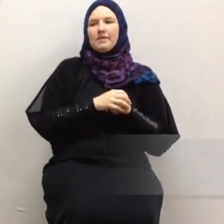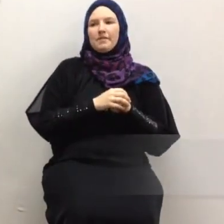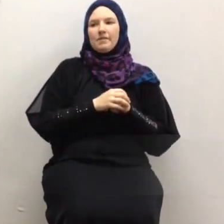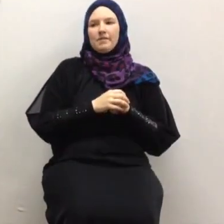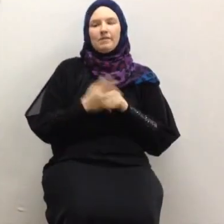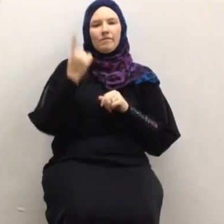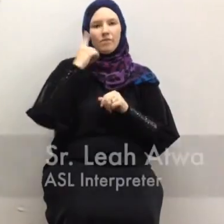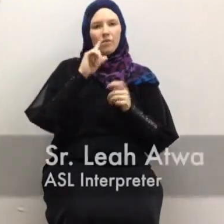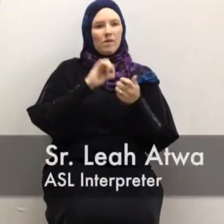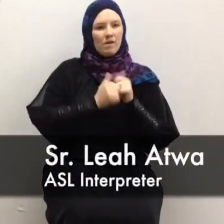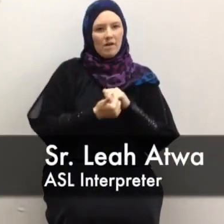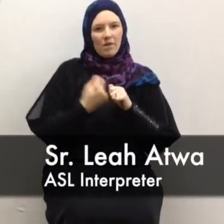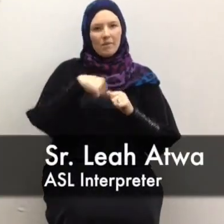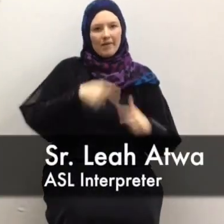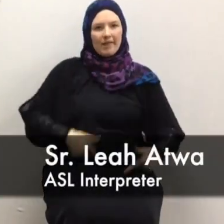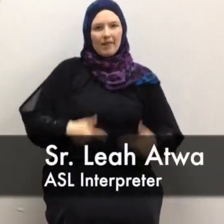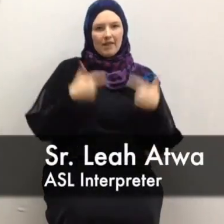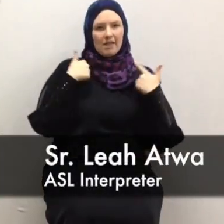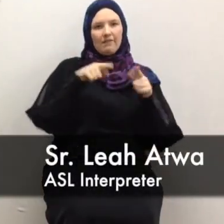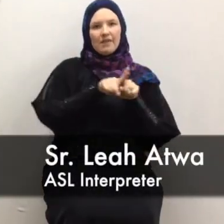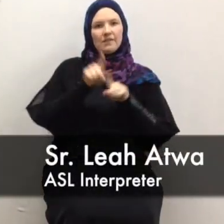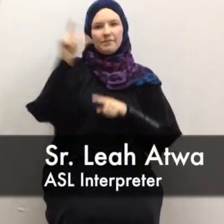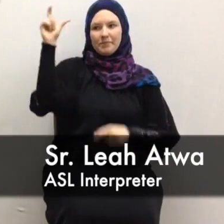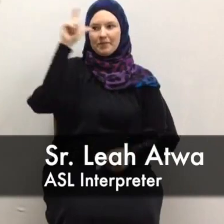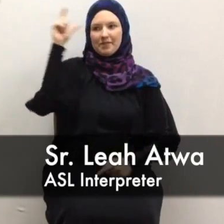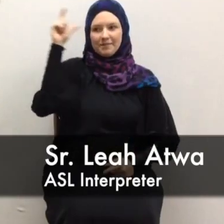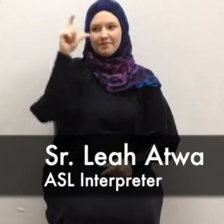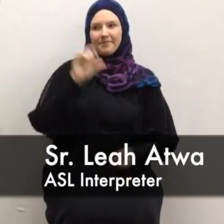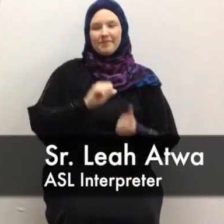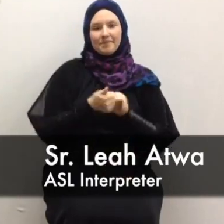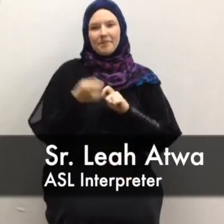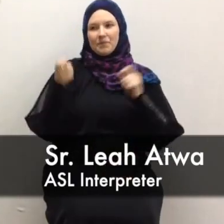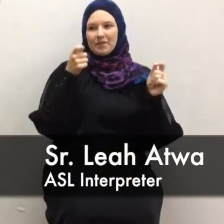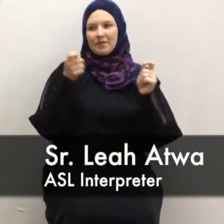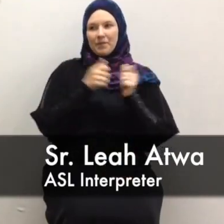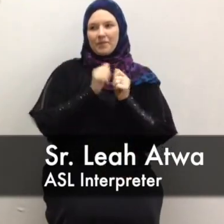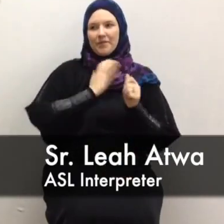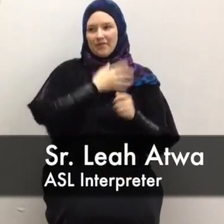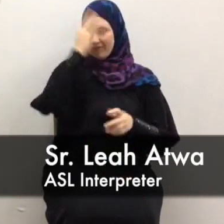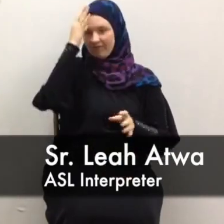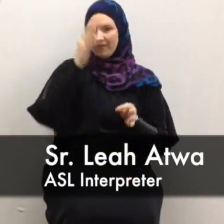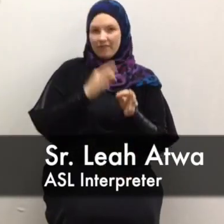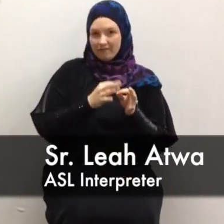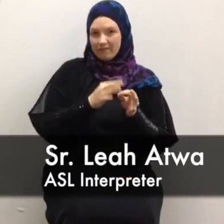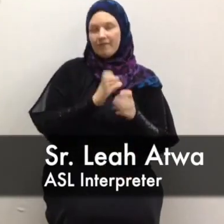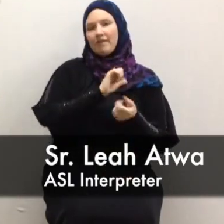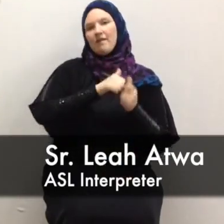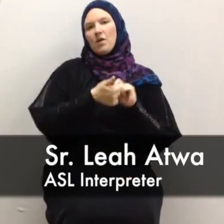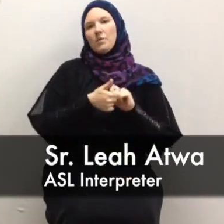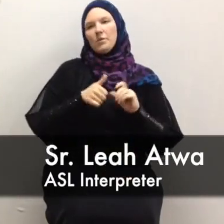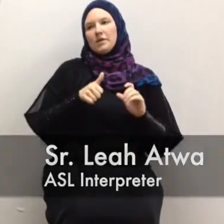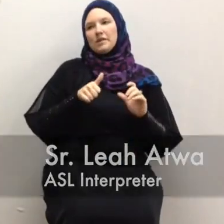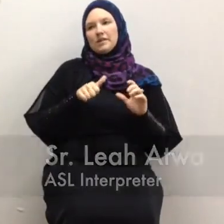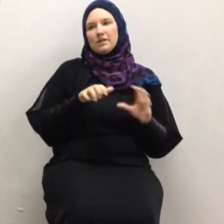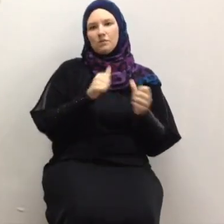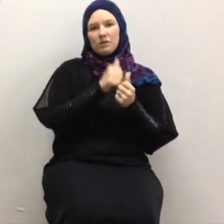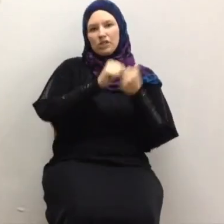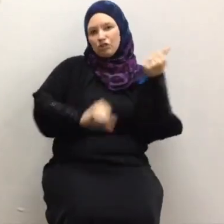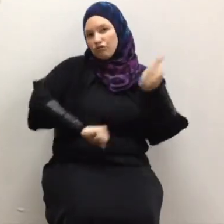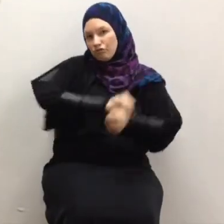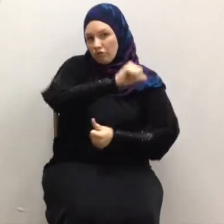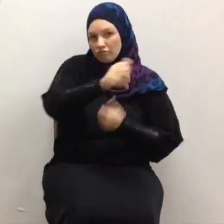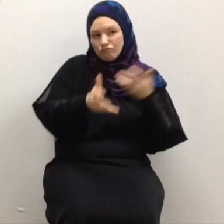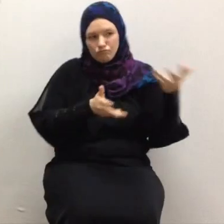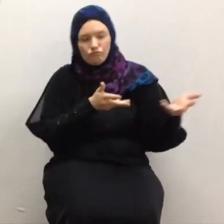how we live as Muslims, how we deal with our faith, and how we deal with each other